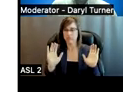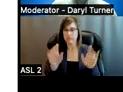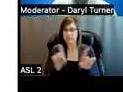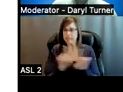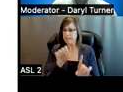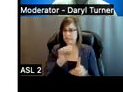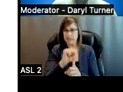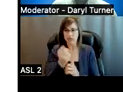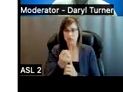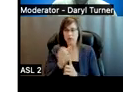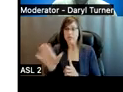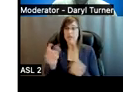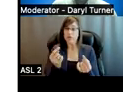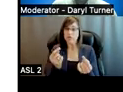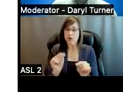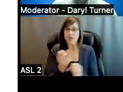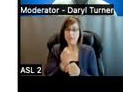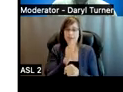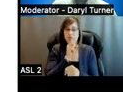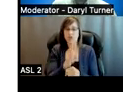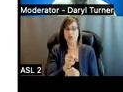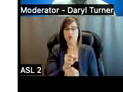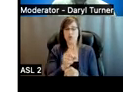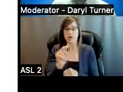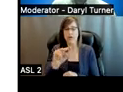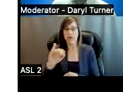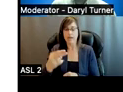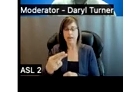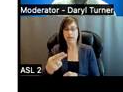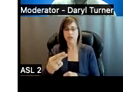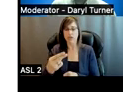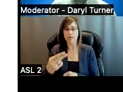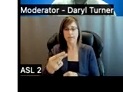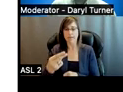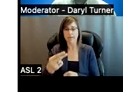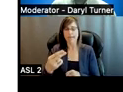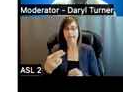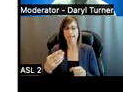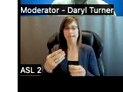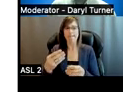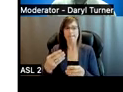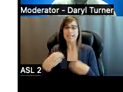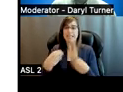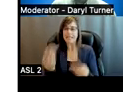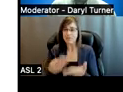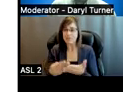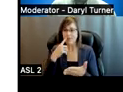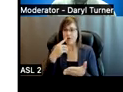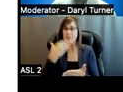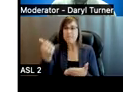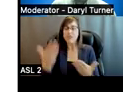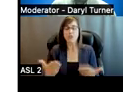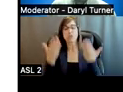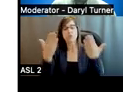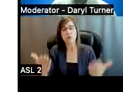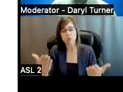to make sure that NIH gives the money for the best proposal, and